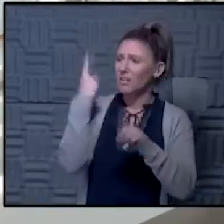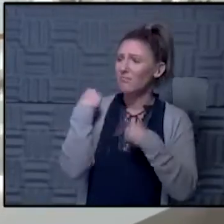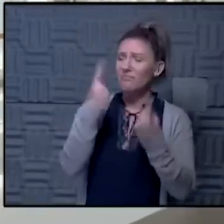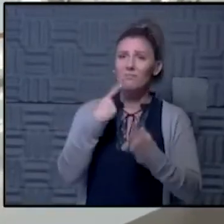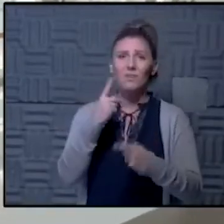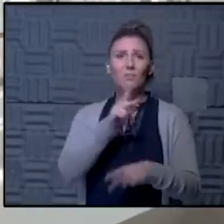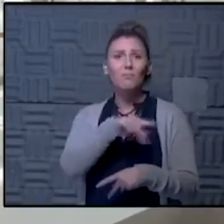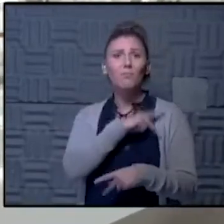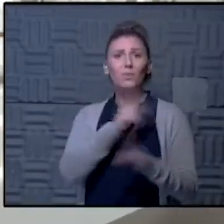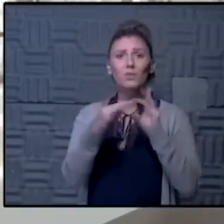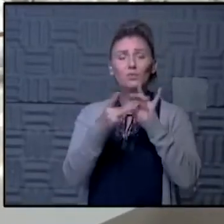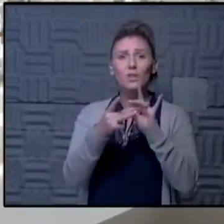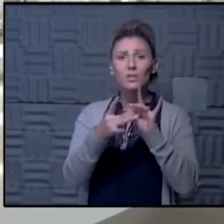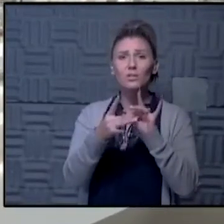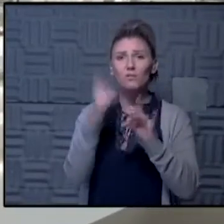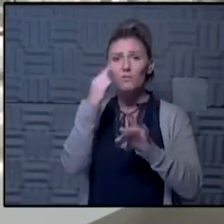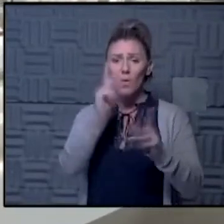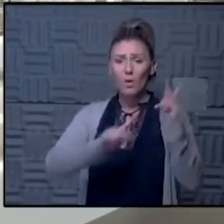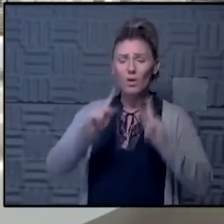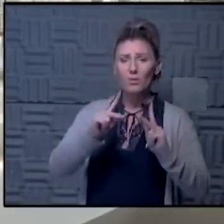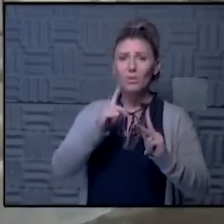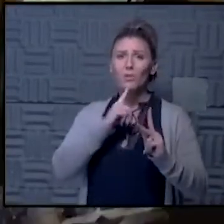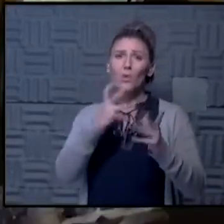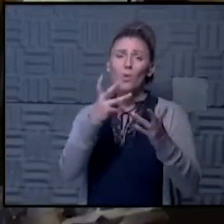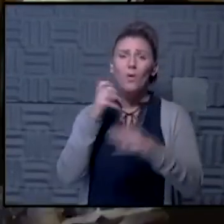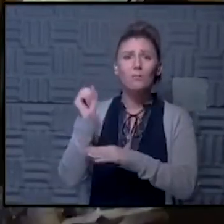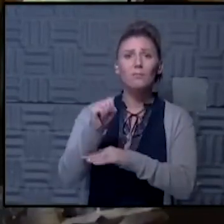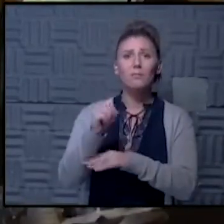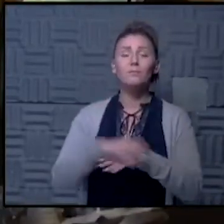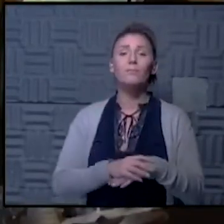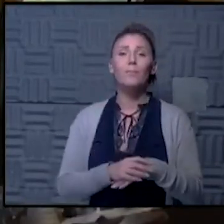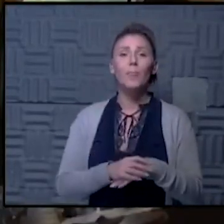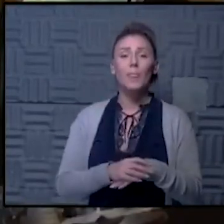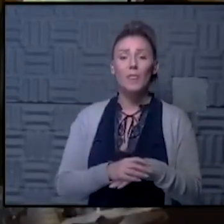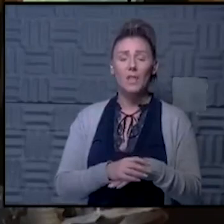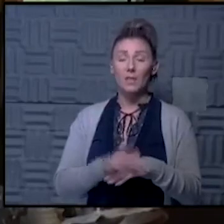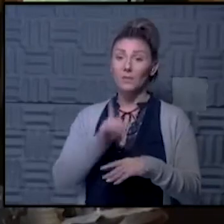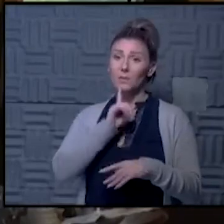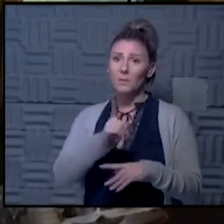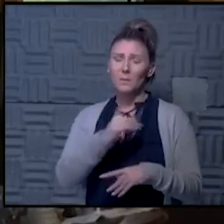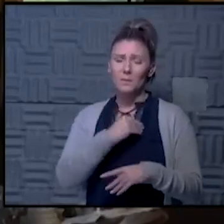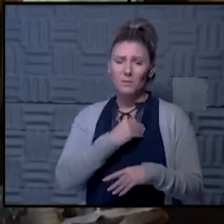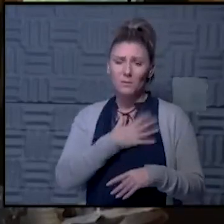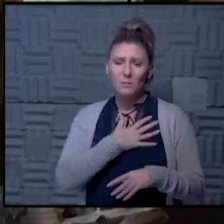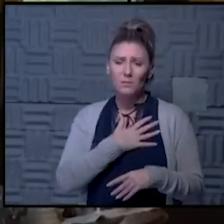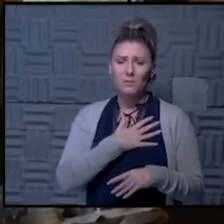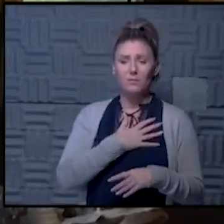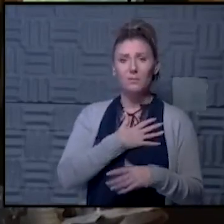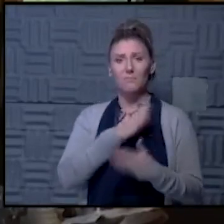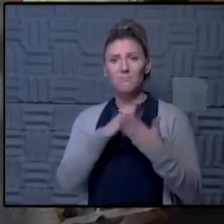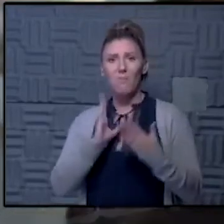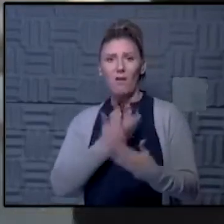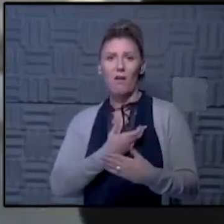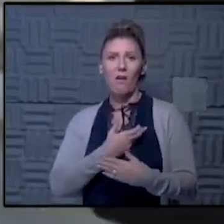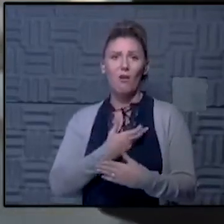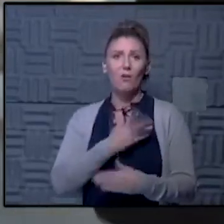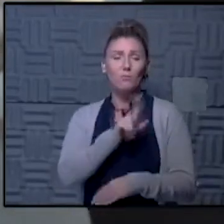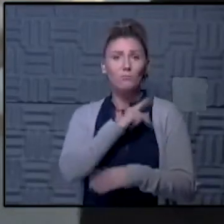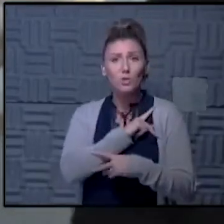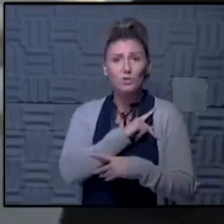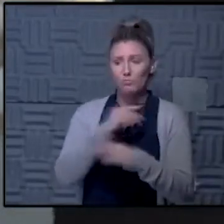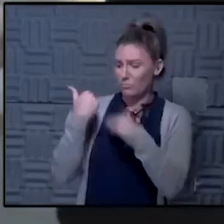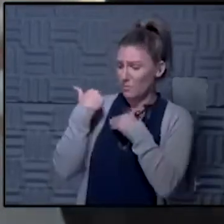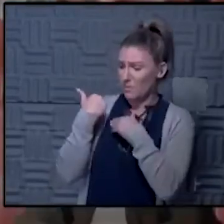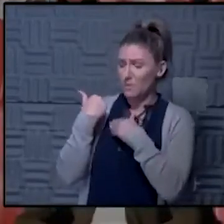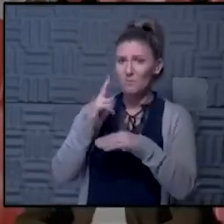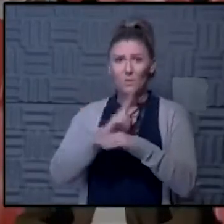relationships with people. You just want to have them pull through. This sits with us. It's part of this is our personal responsibility to wear